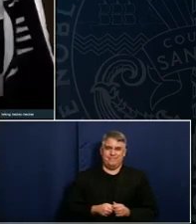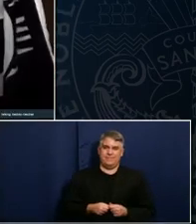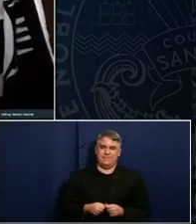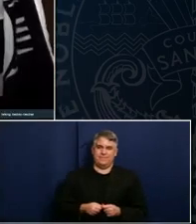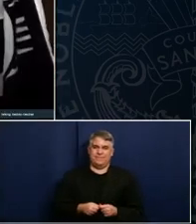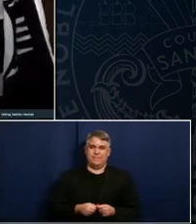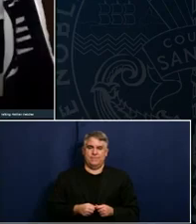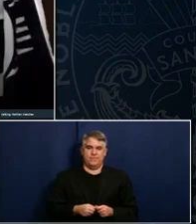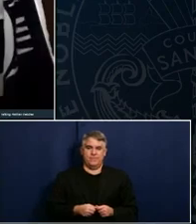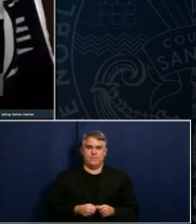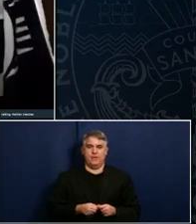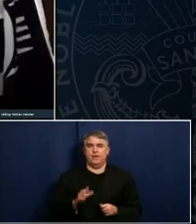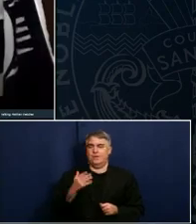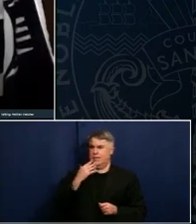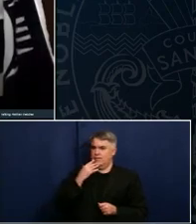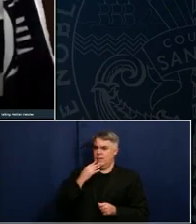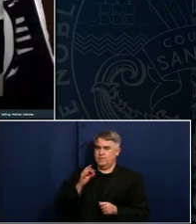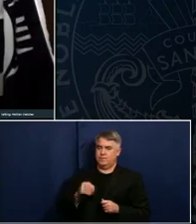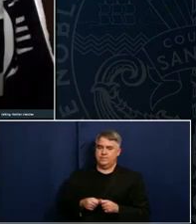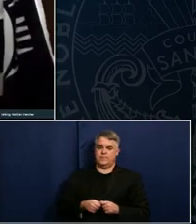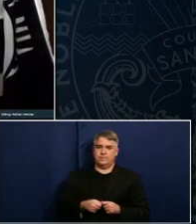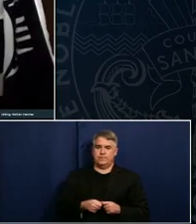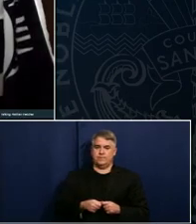Thank you, Dr. Wooten. Let's go to our next question.